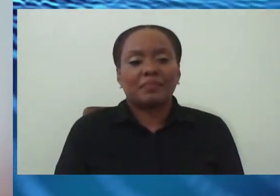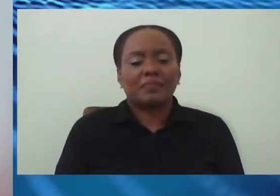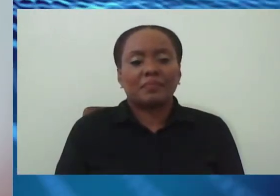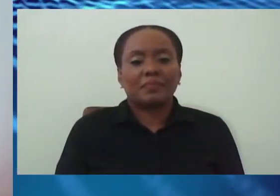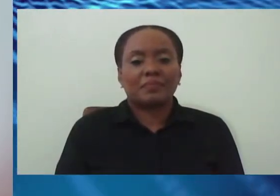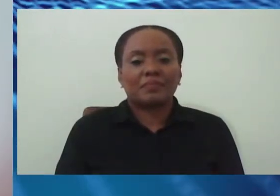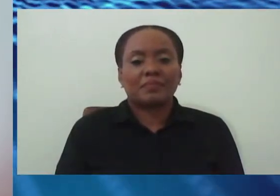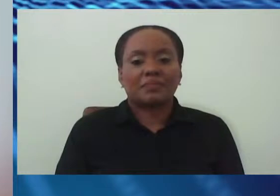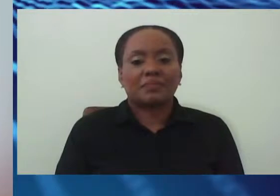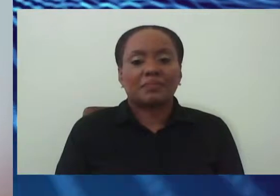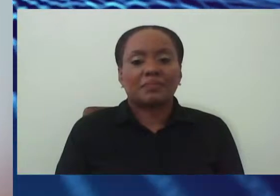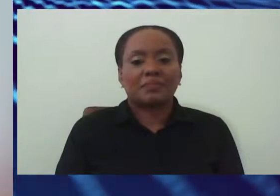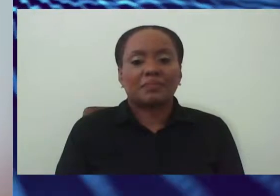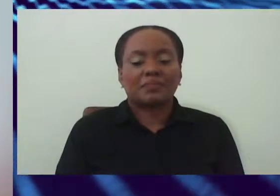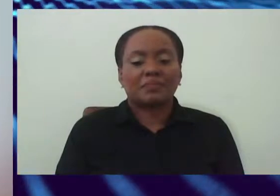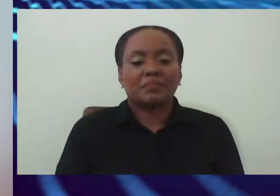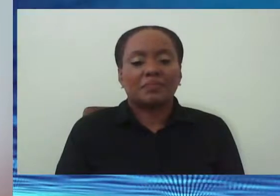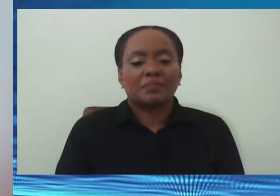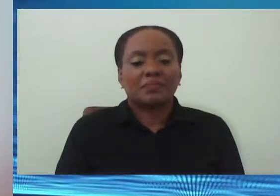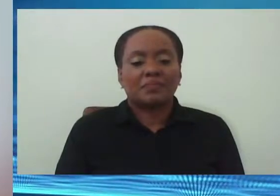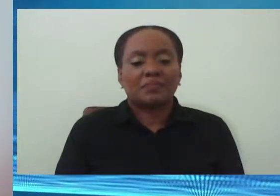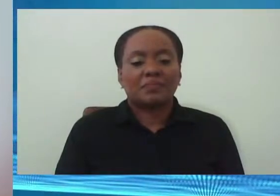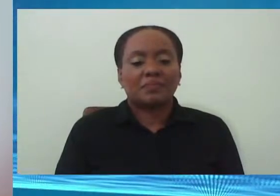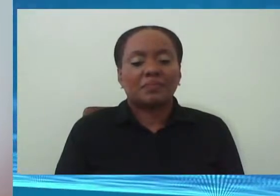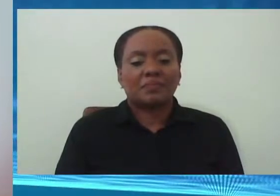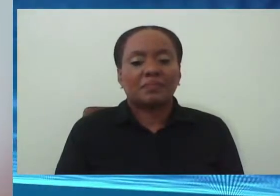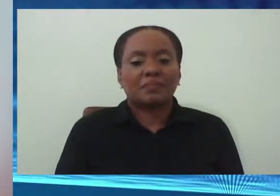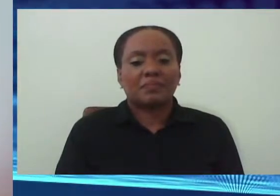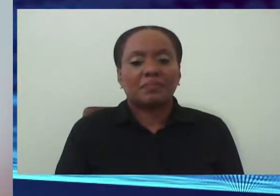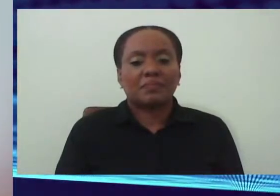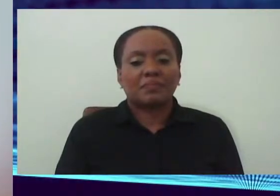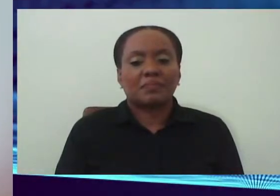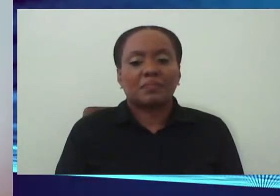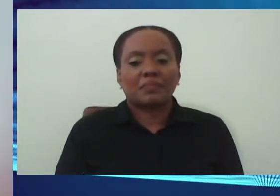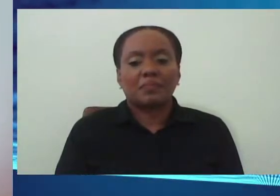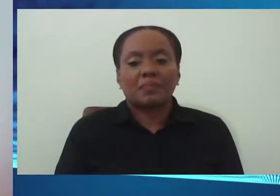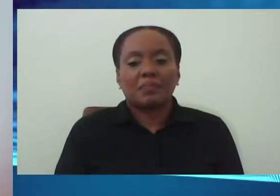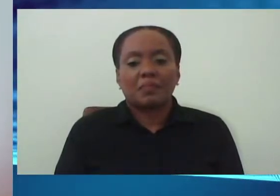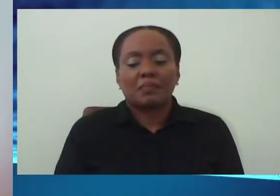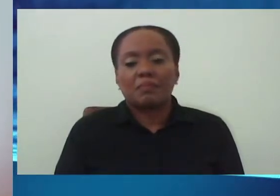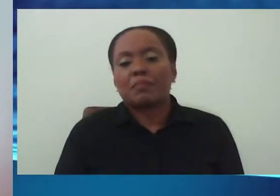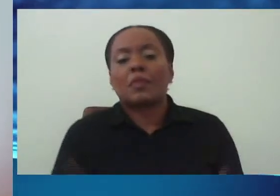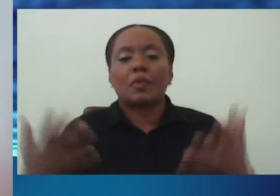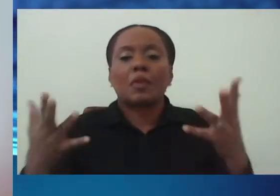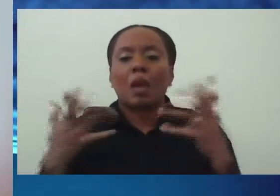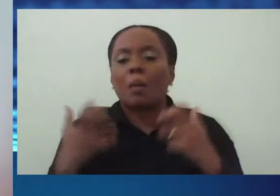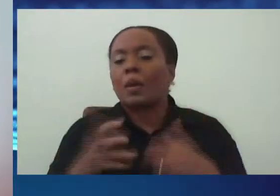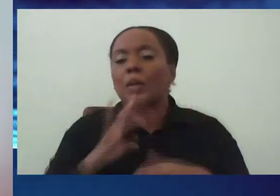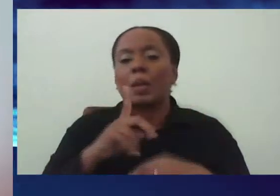little flavor of context in terms of where we are, I know people have been seeing the dashboard,